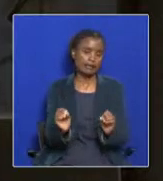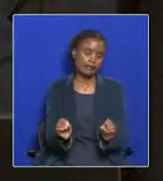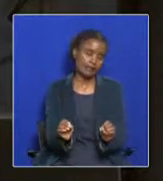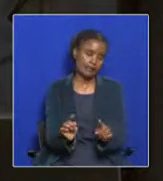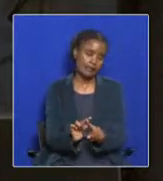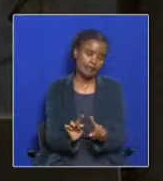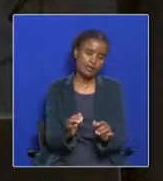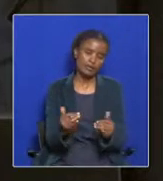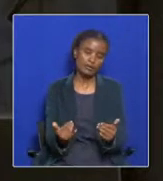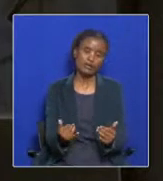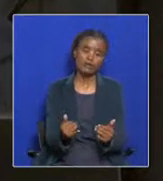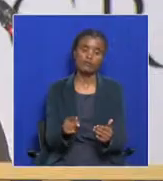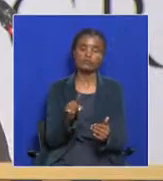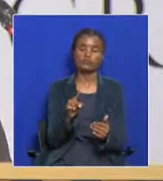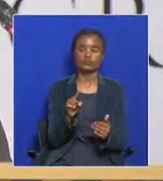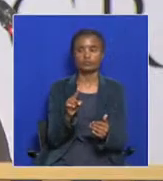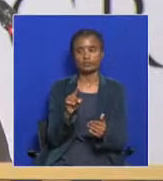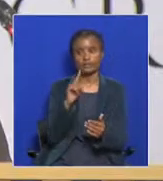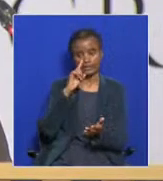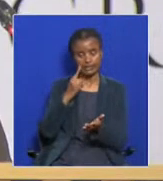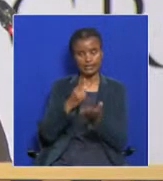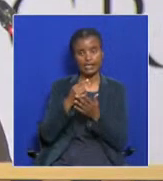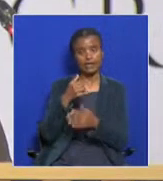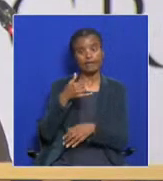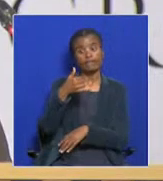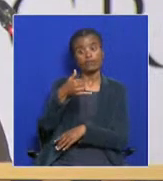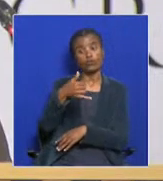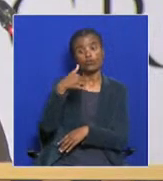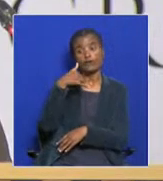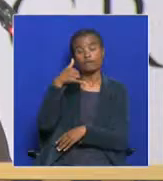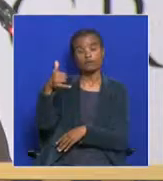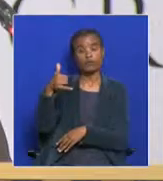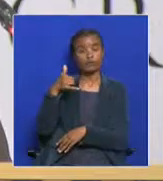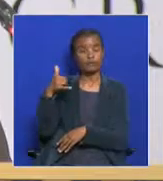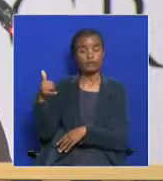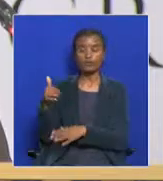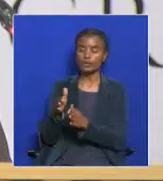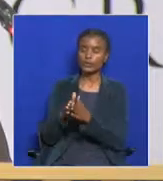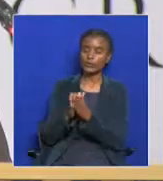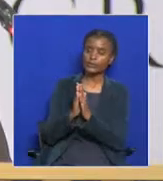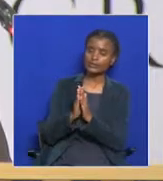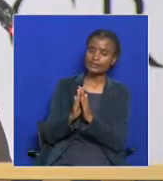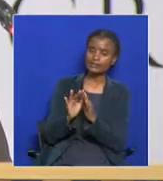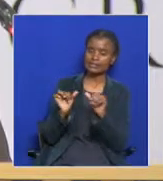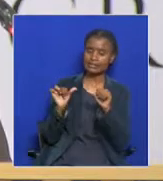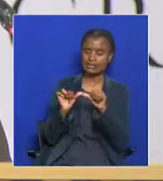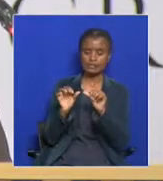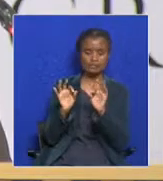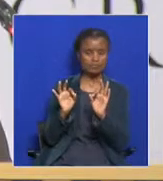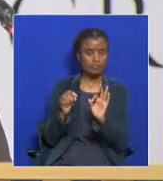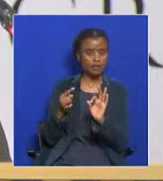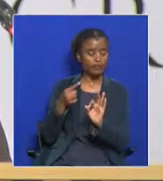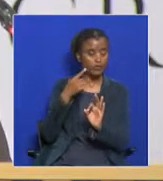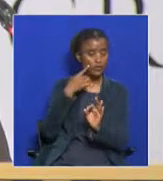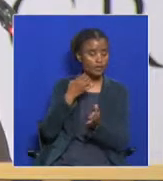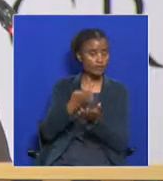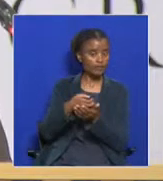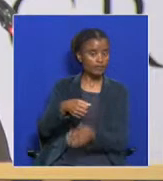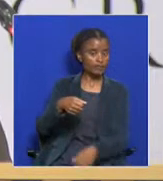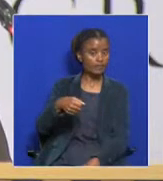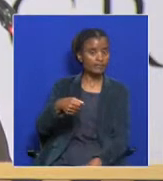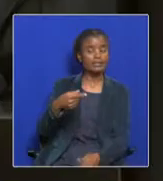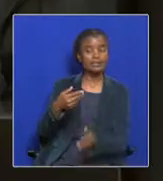around to request the right size evidence bags so that they are brought to you,